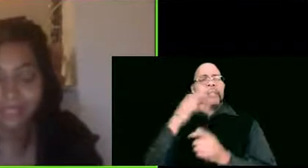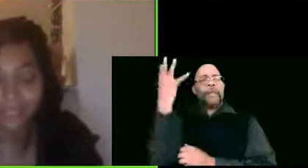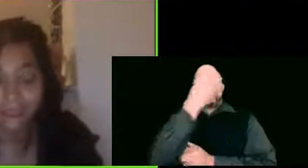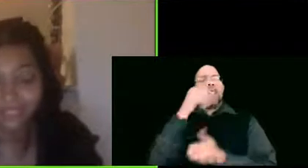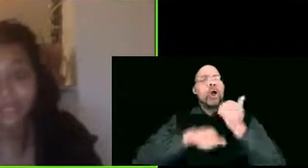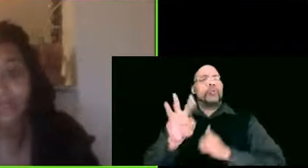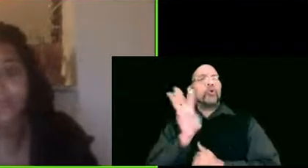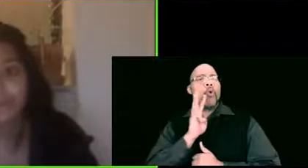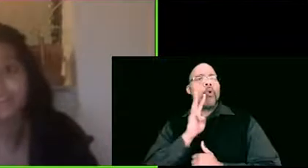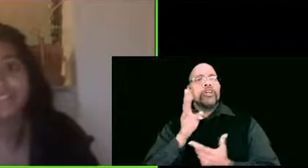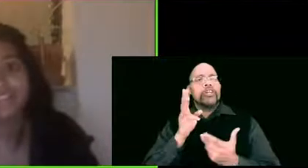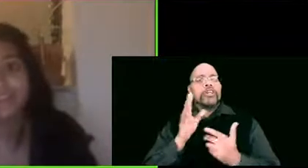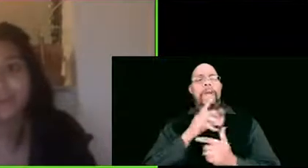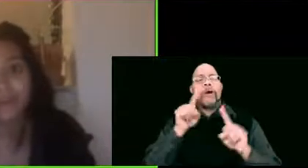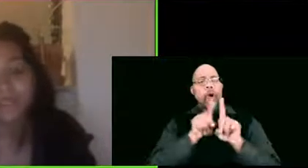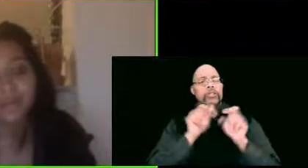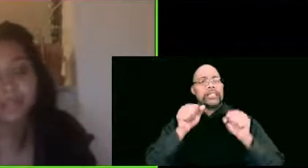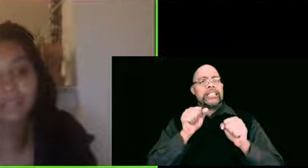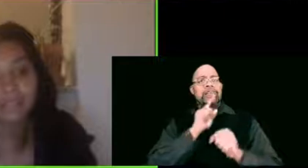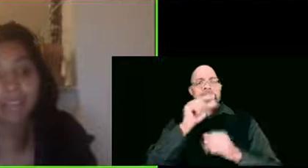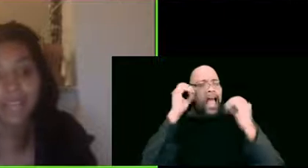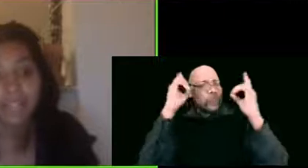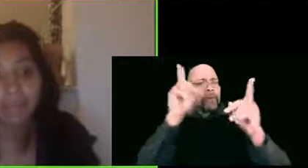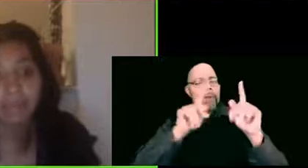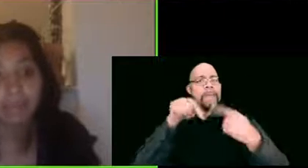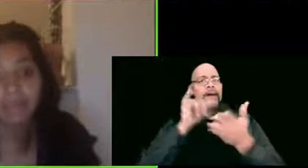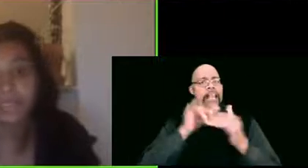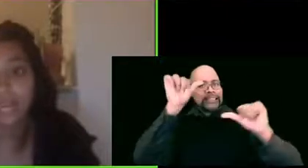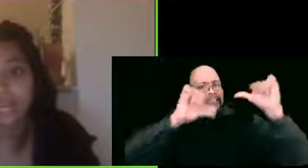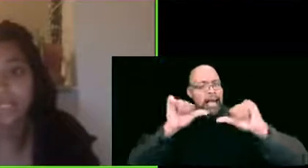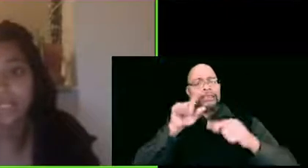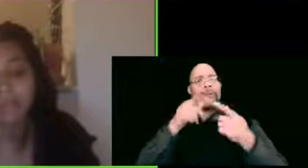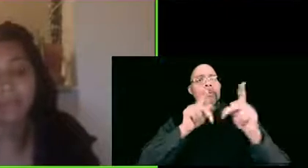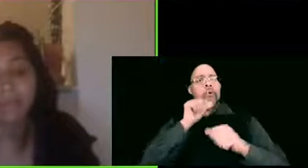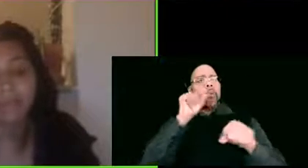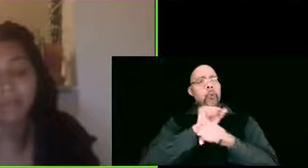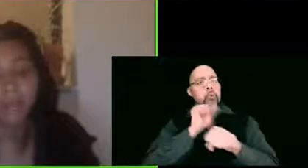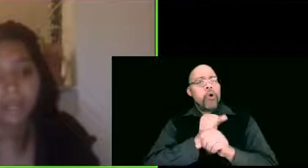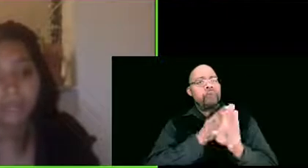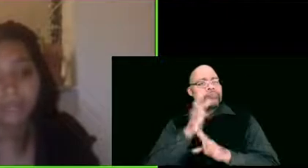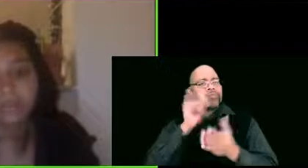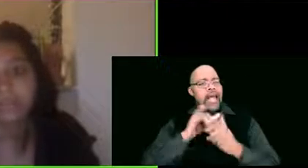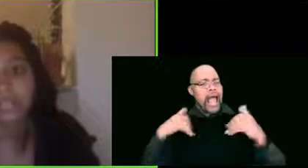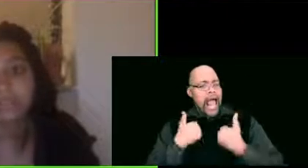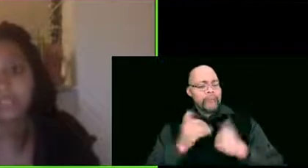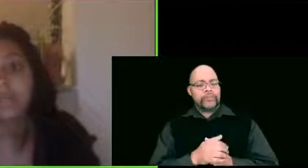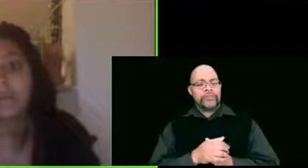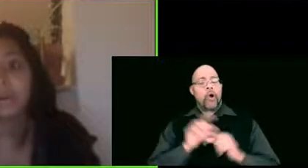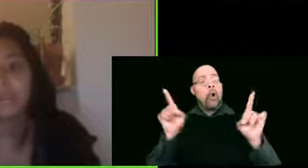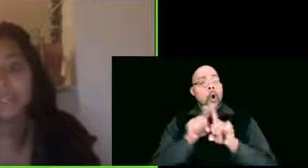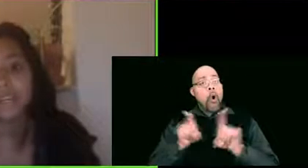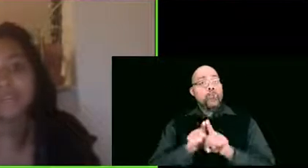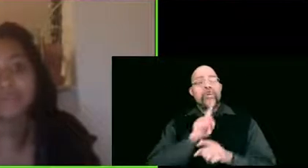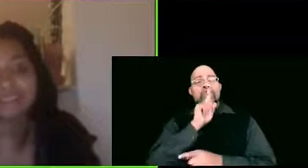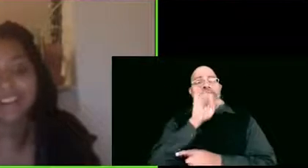people into the beauty of the underwater world, but it also allows you to really educate people about the science, about the people who are working with those organisms,